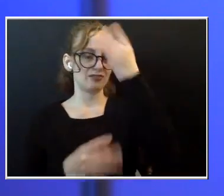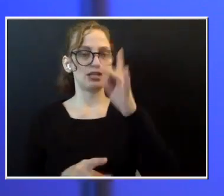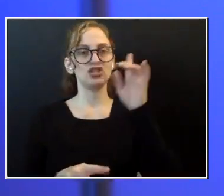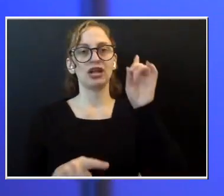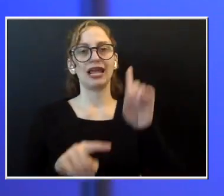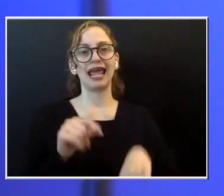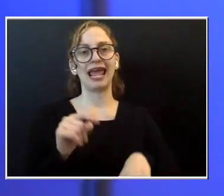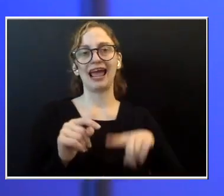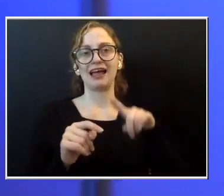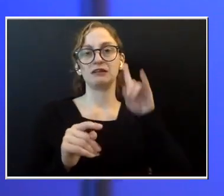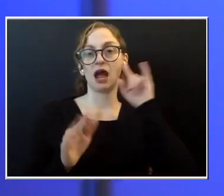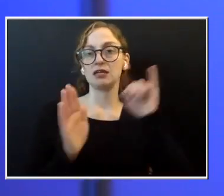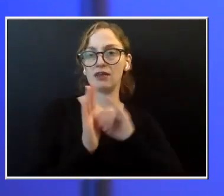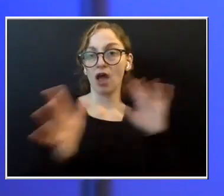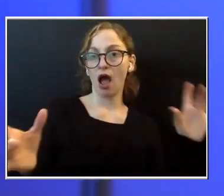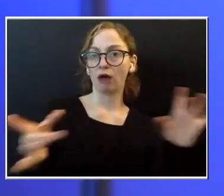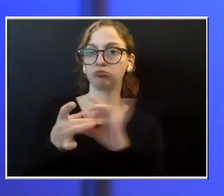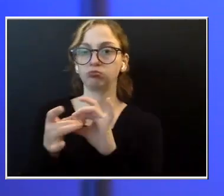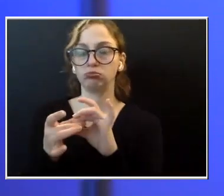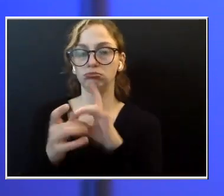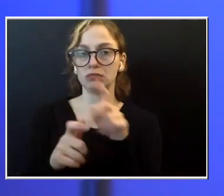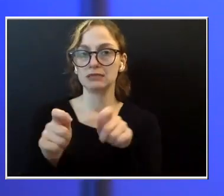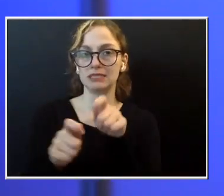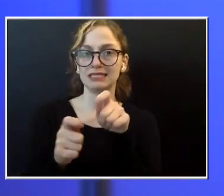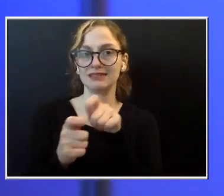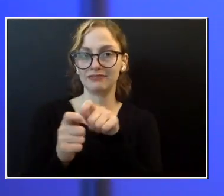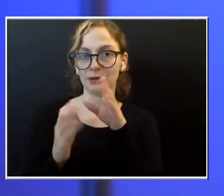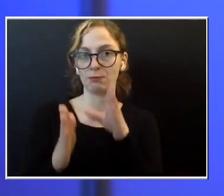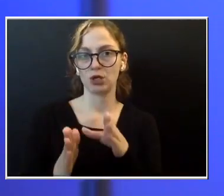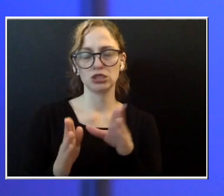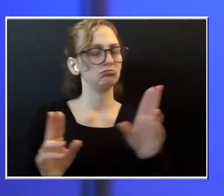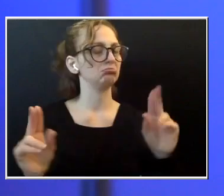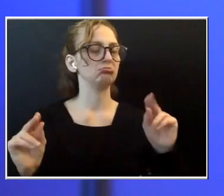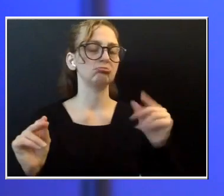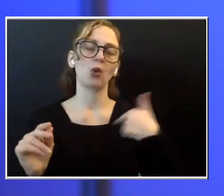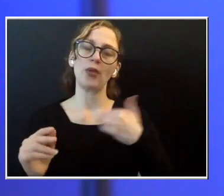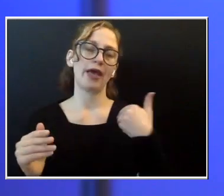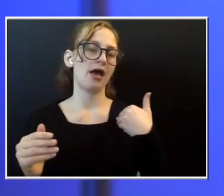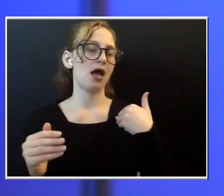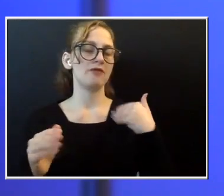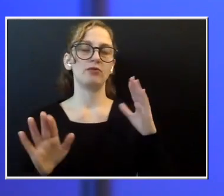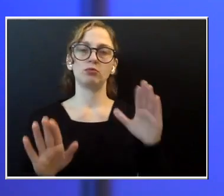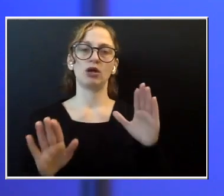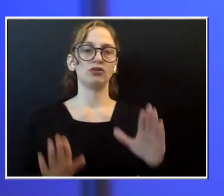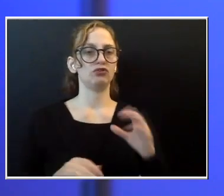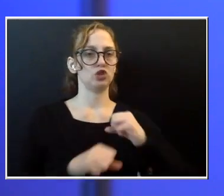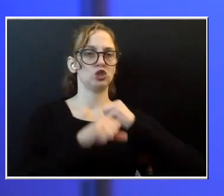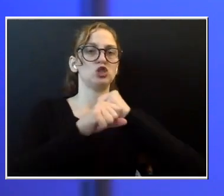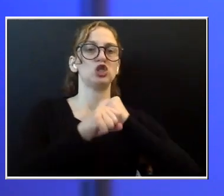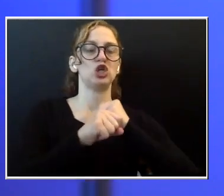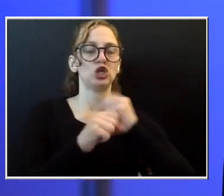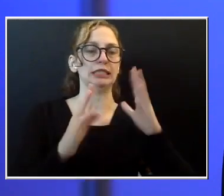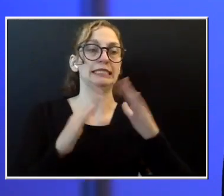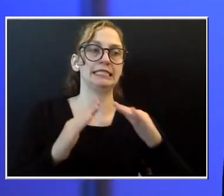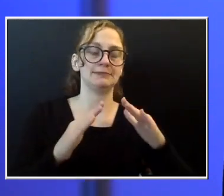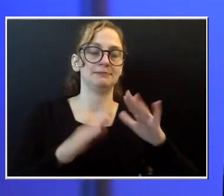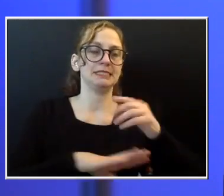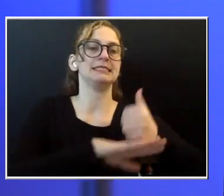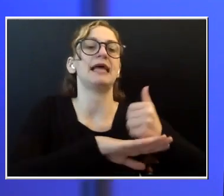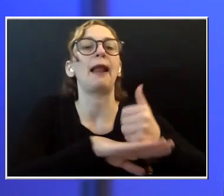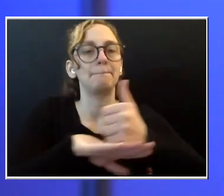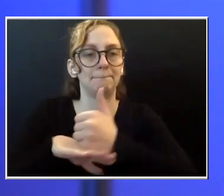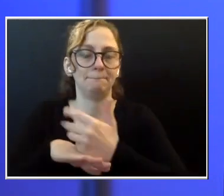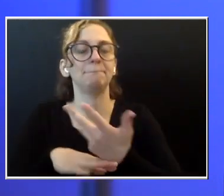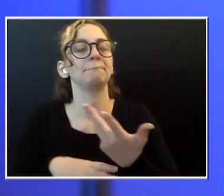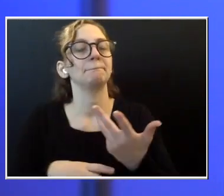specific person. So I think there is great security around this, and I think people will trust the process. They